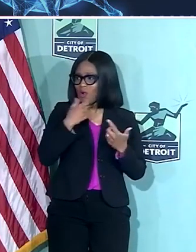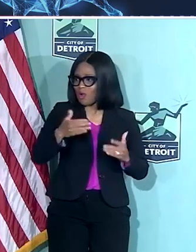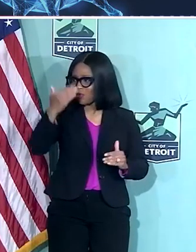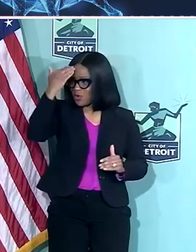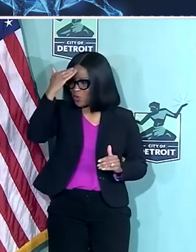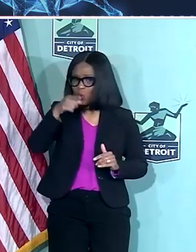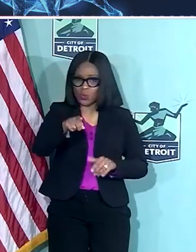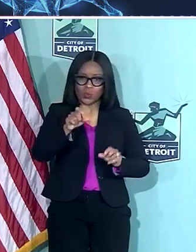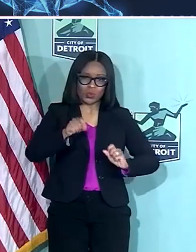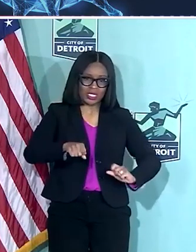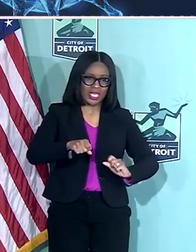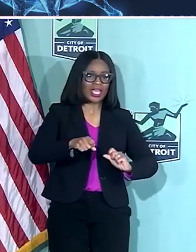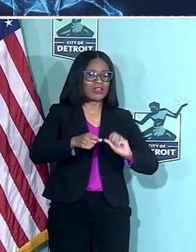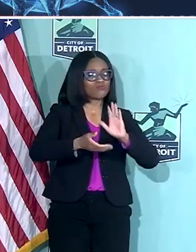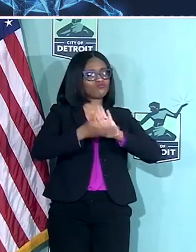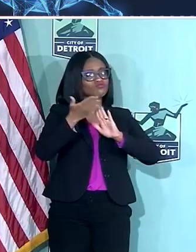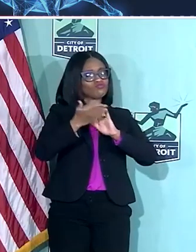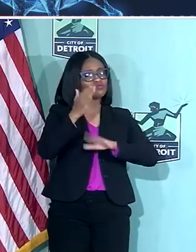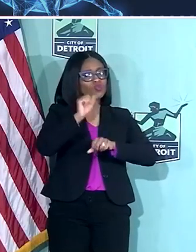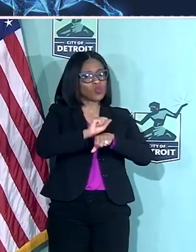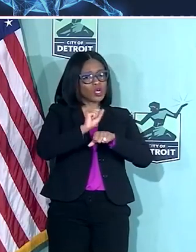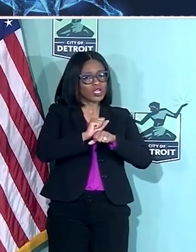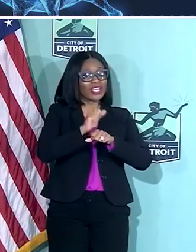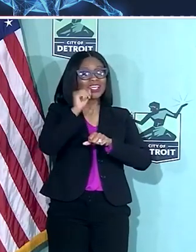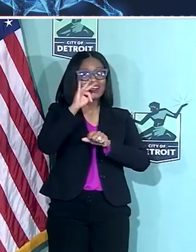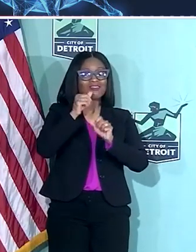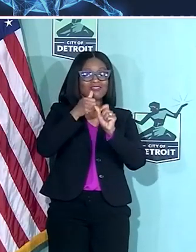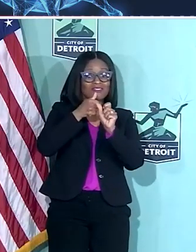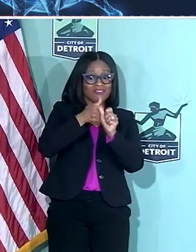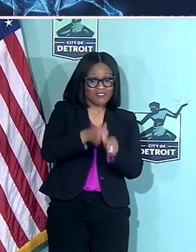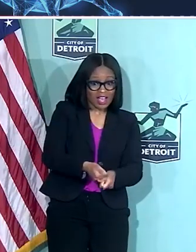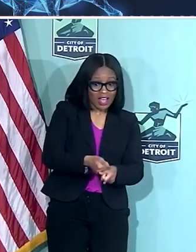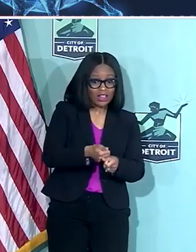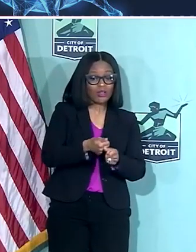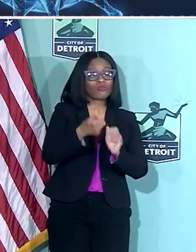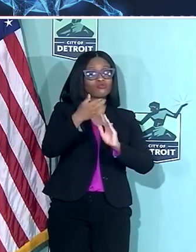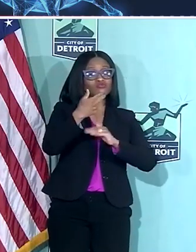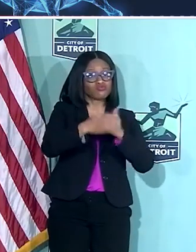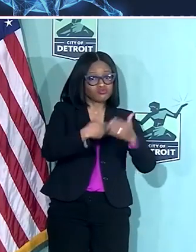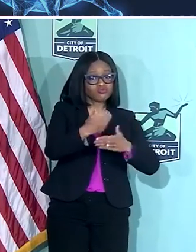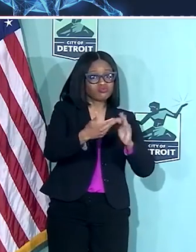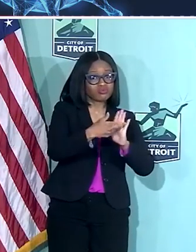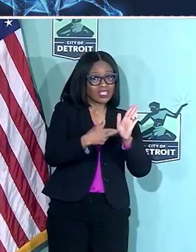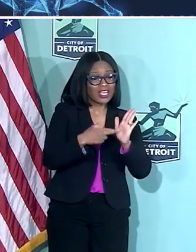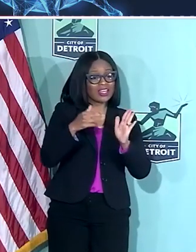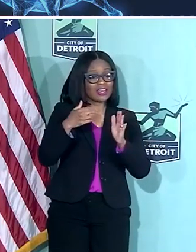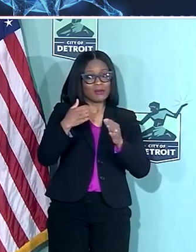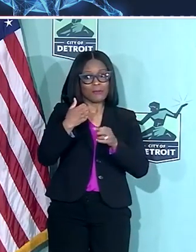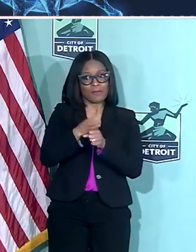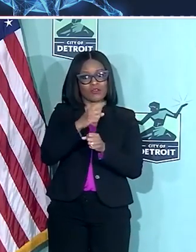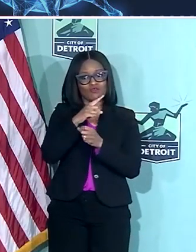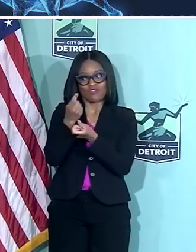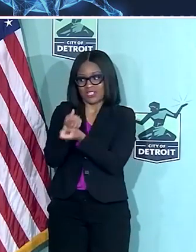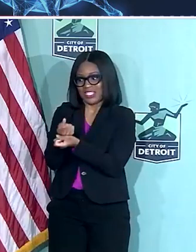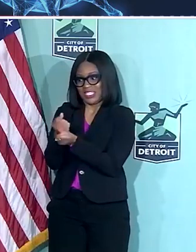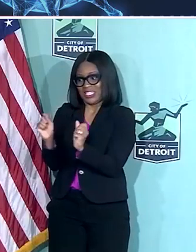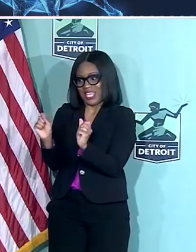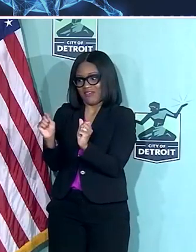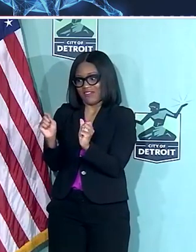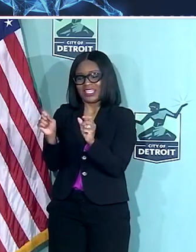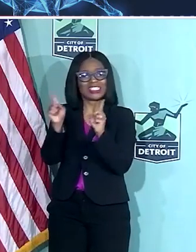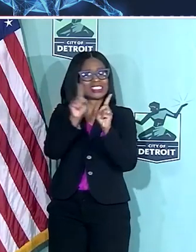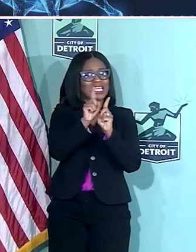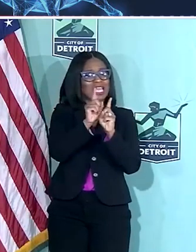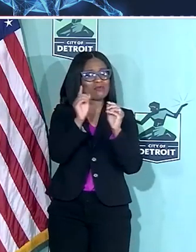run workplaces with the protocols that are equal or safer than staying at home. And